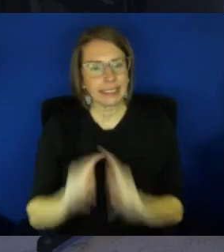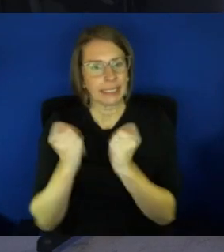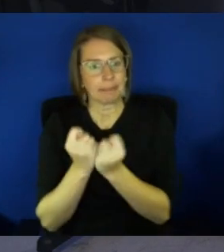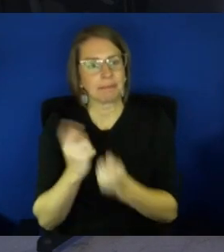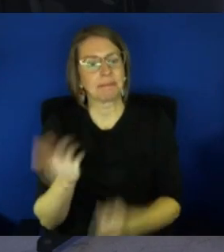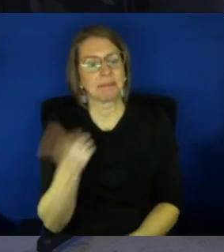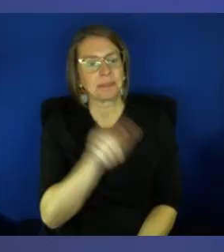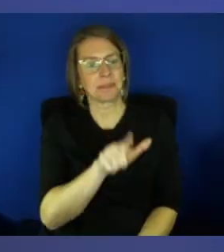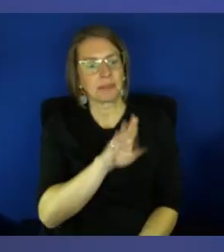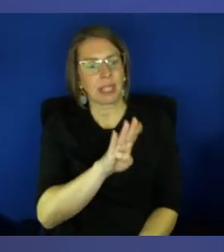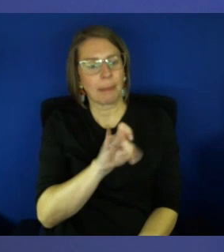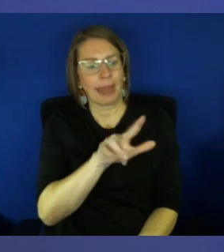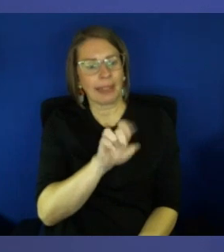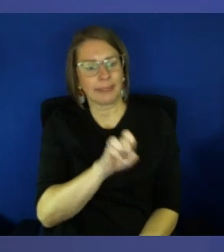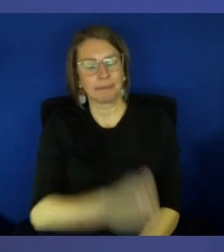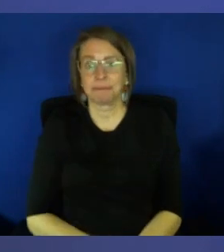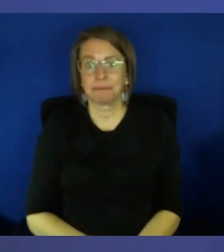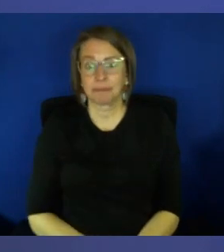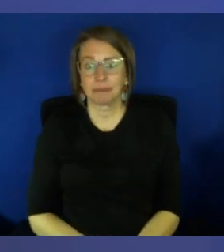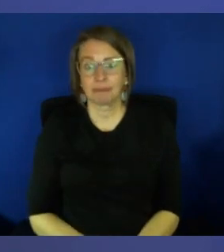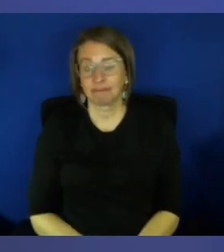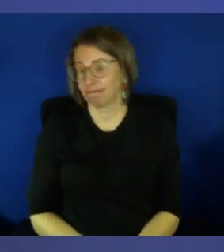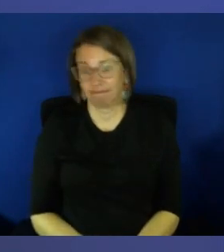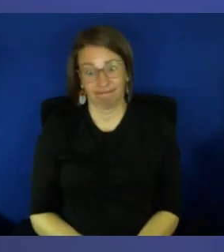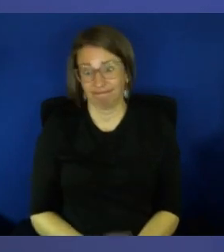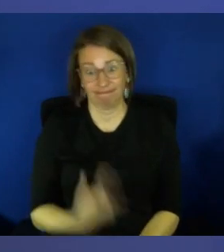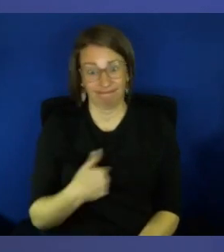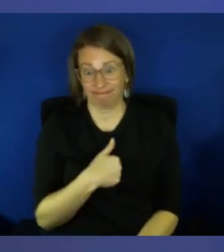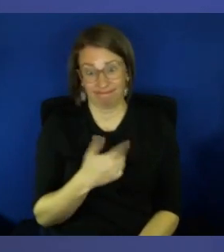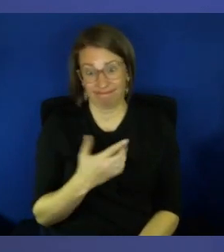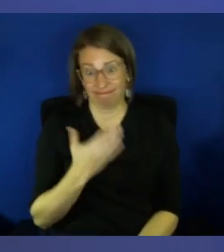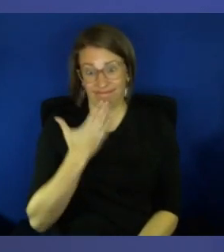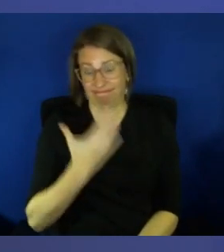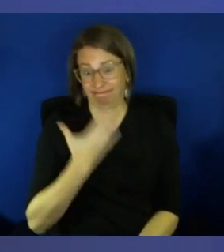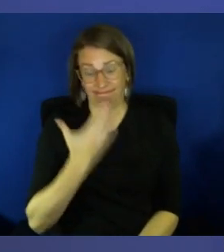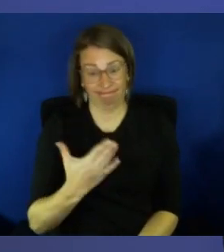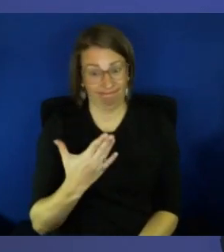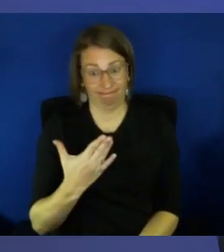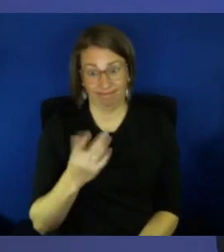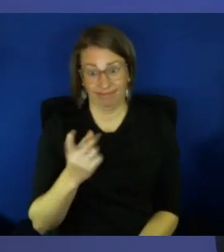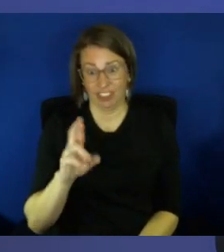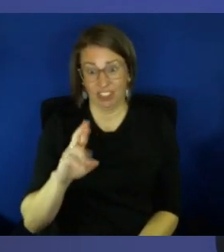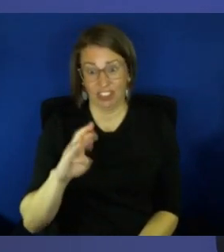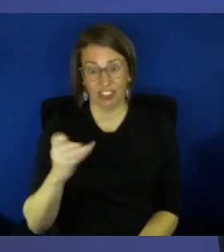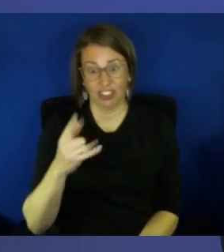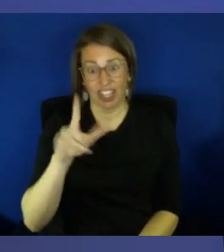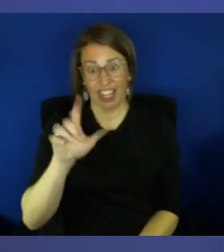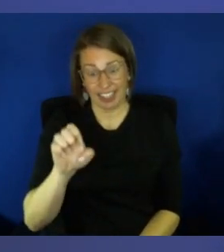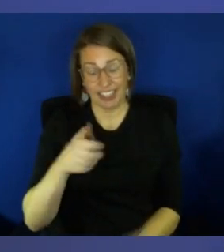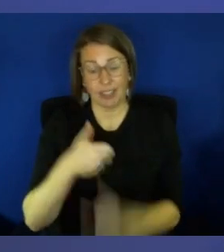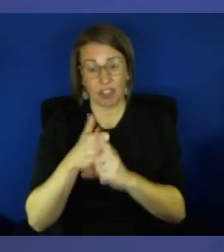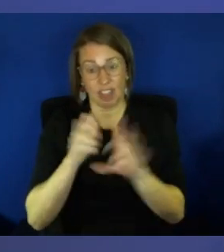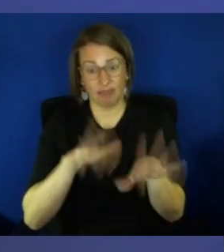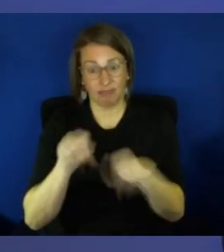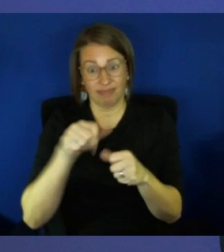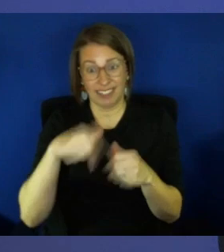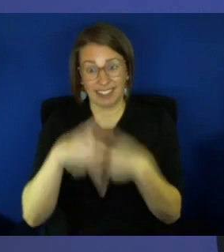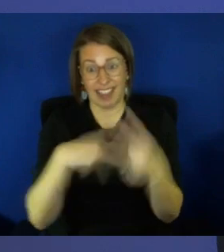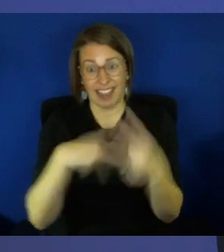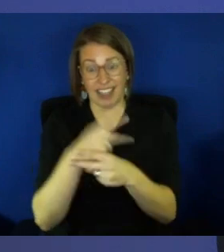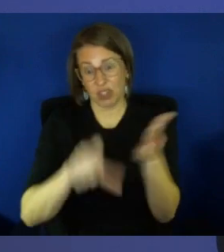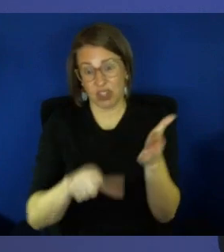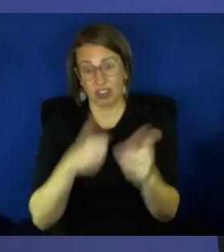thoughts. We're just thankful that Dr. J. Lee does this kind of surgery and that